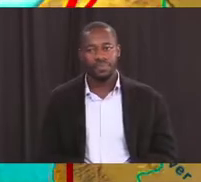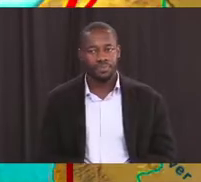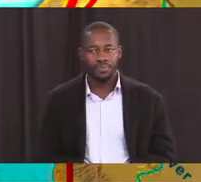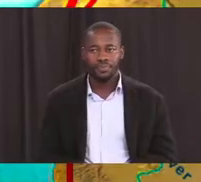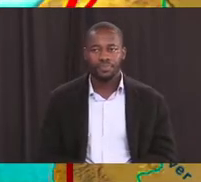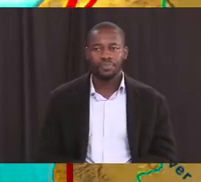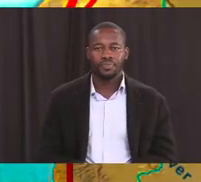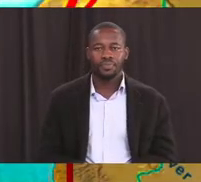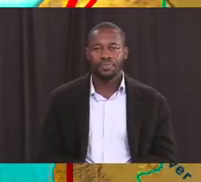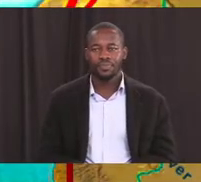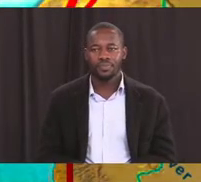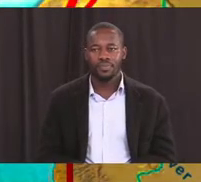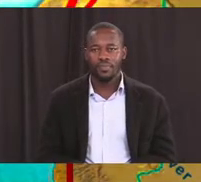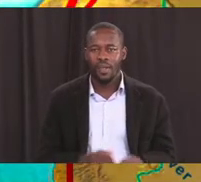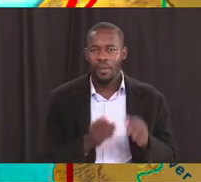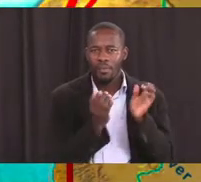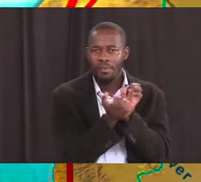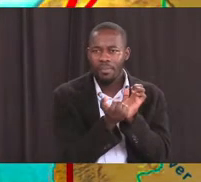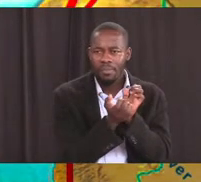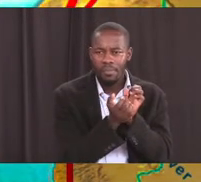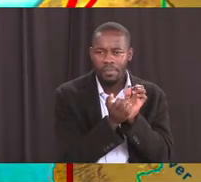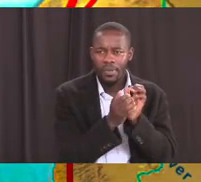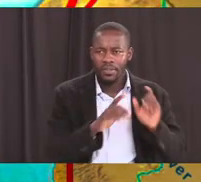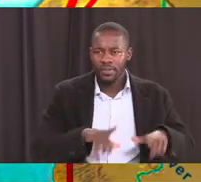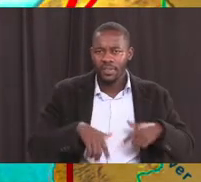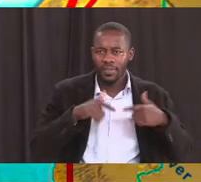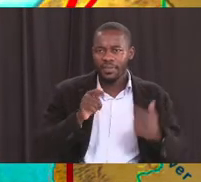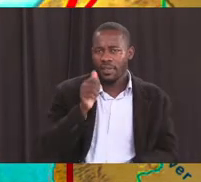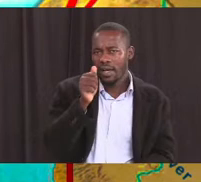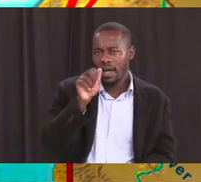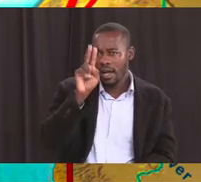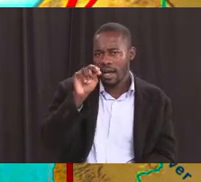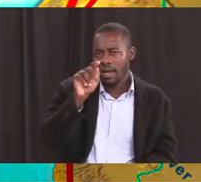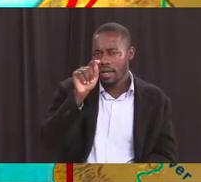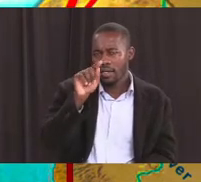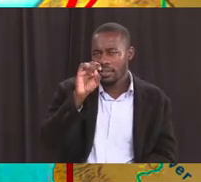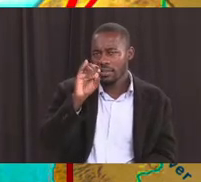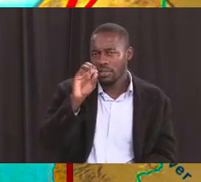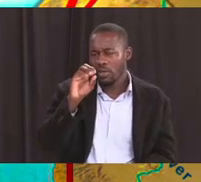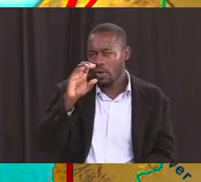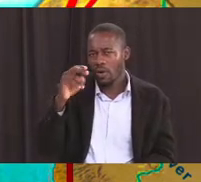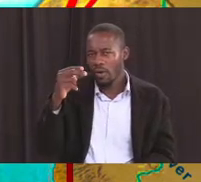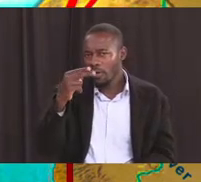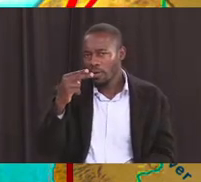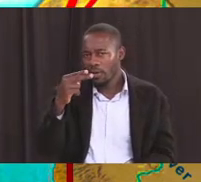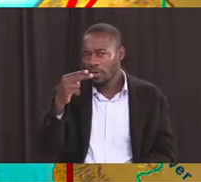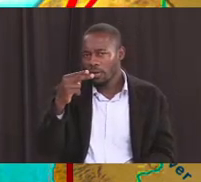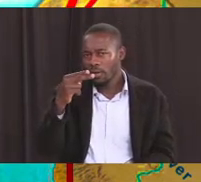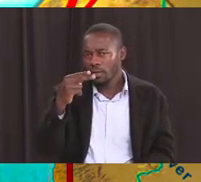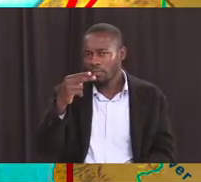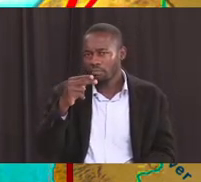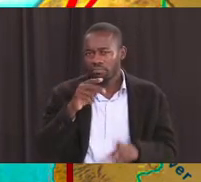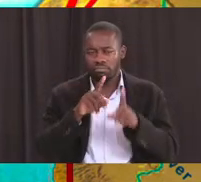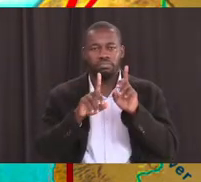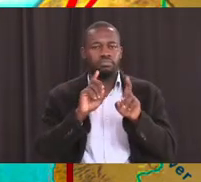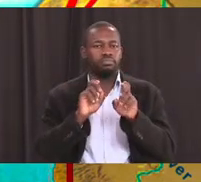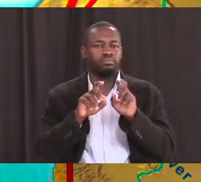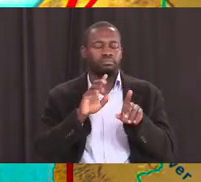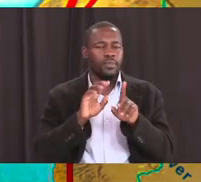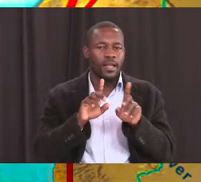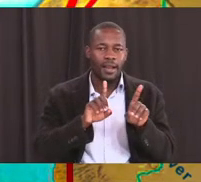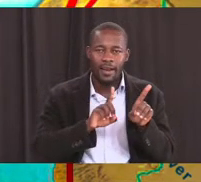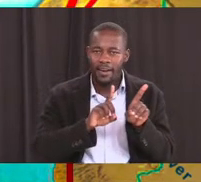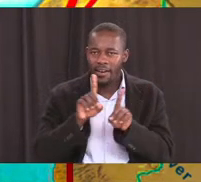See, Paul leaves Antioch with Silas here on the right, bottom right side of the screen. And they're